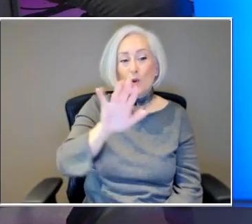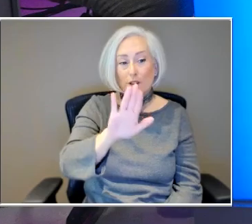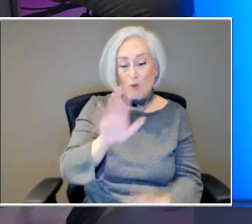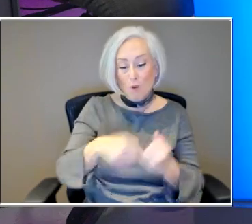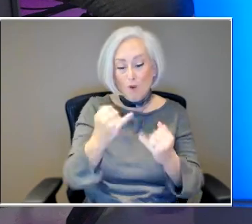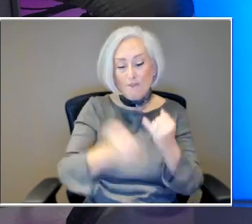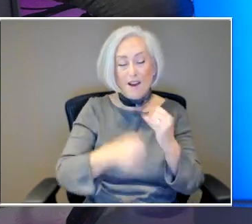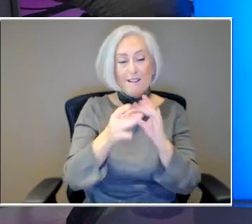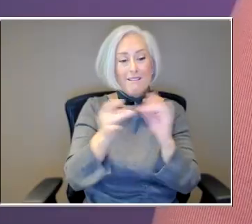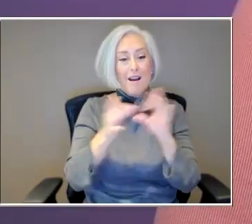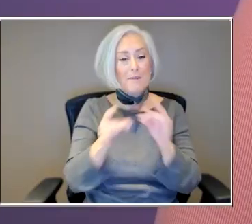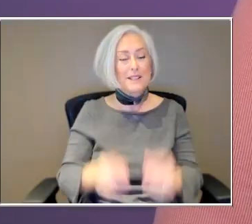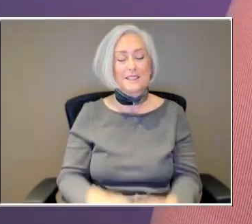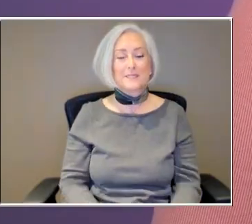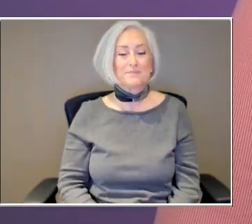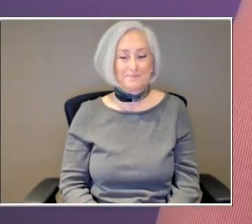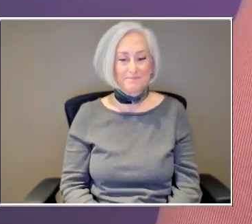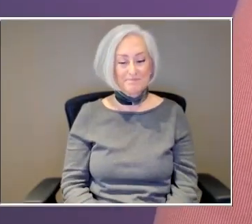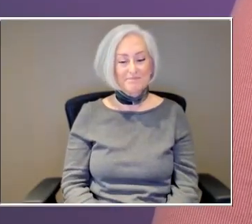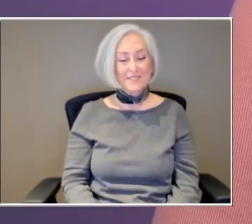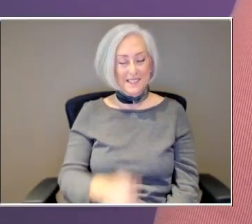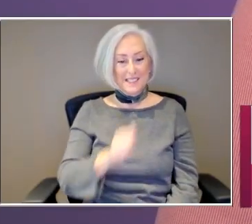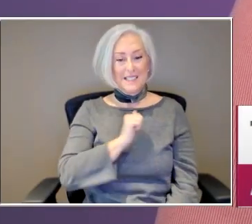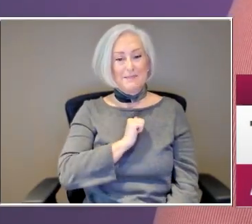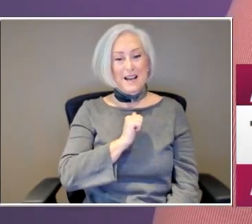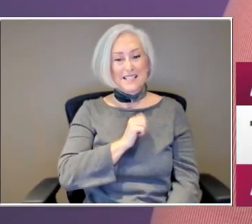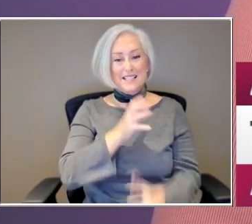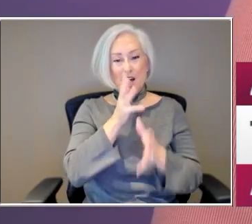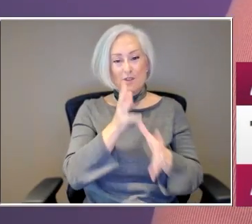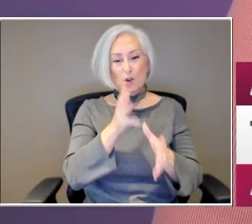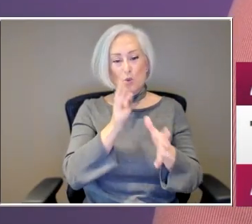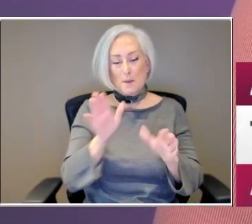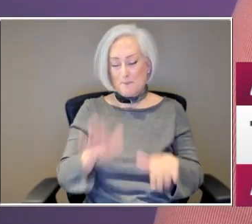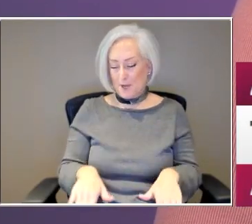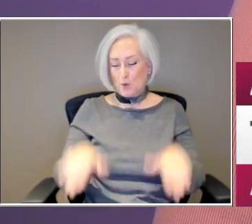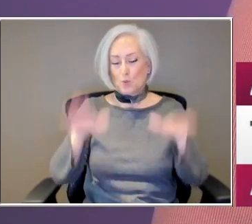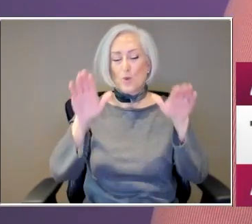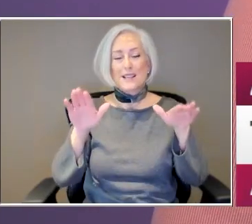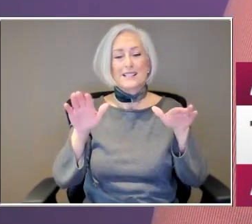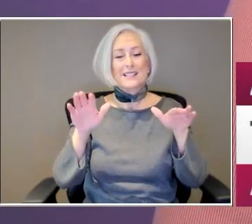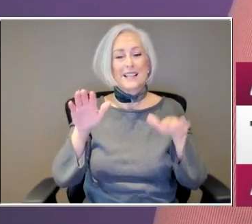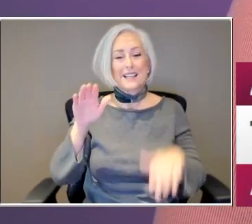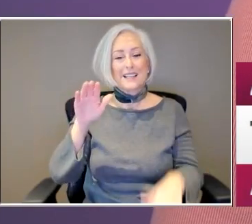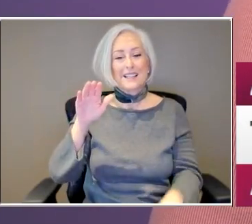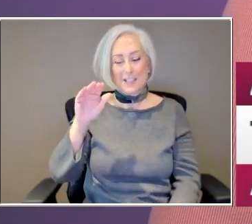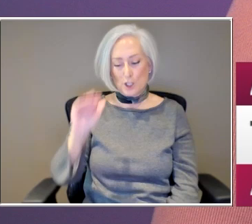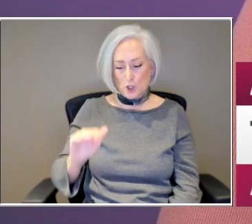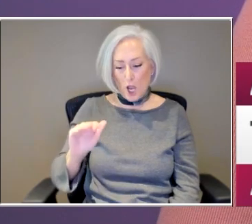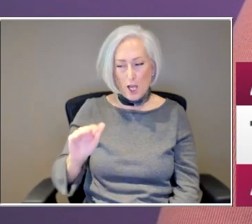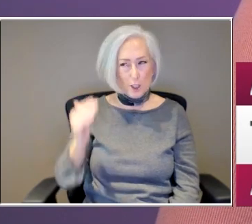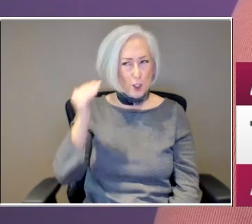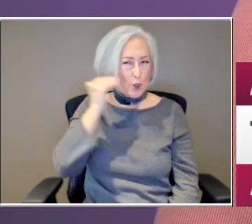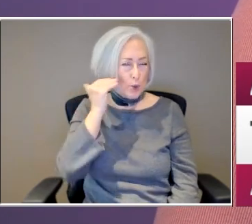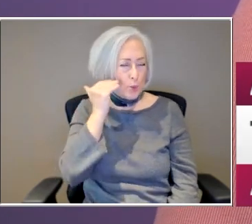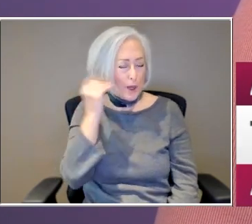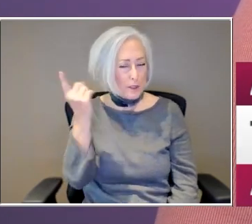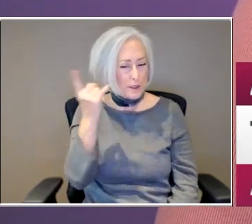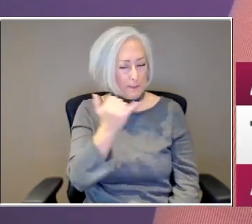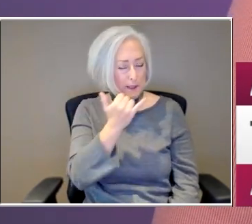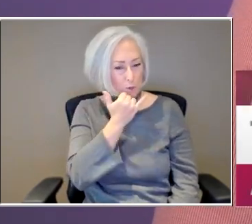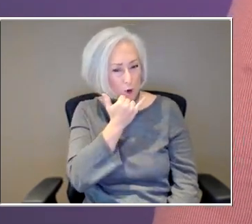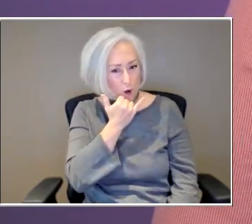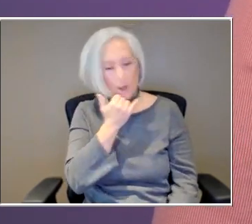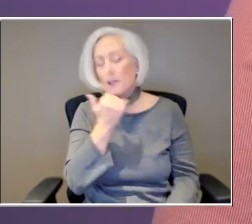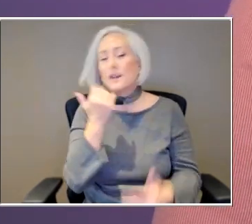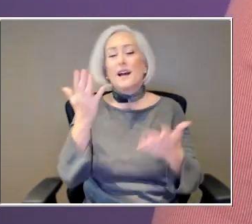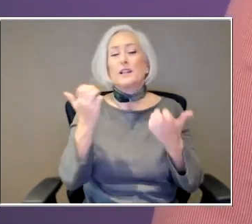I think that as a grandparent raising a child like that, you're aware that there's something wrong and you want the best for him. And so